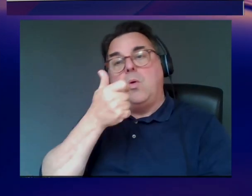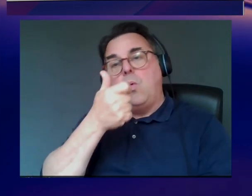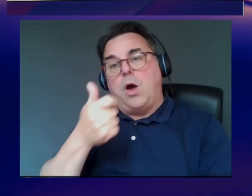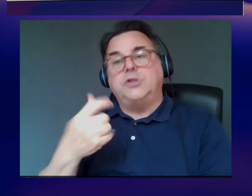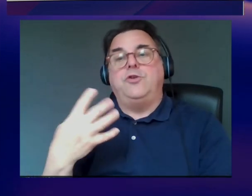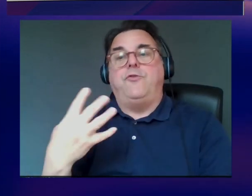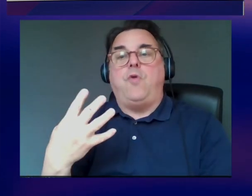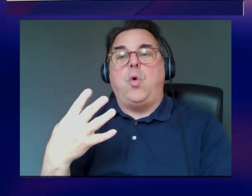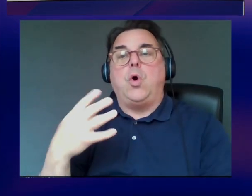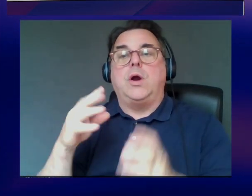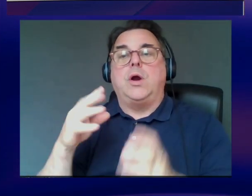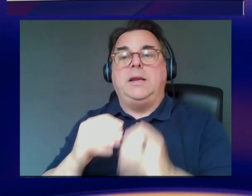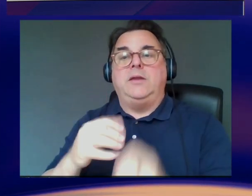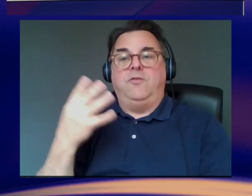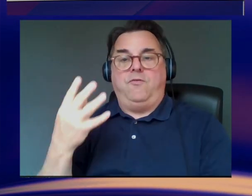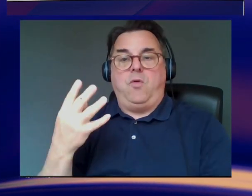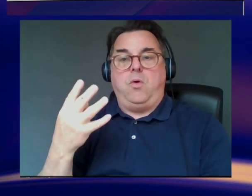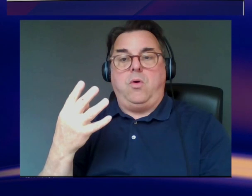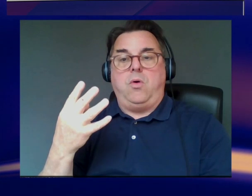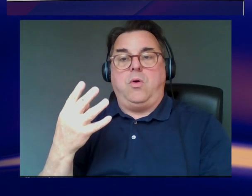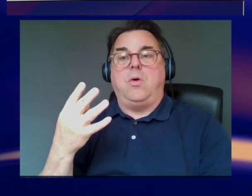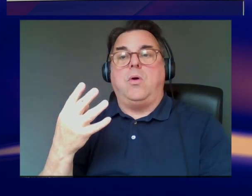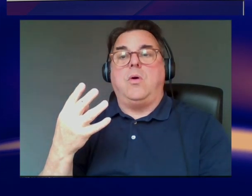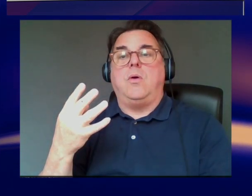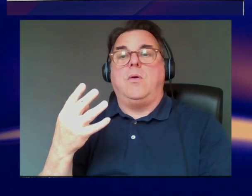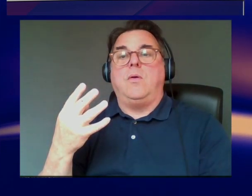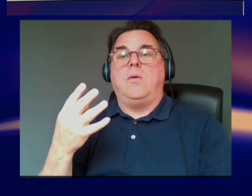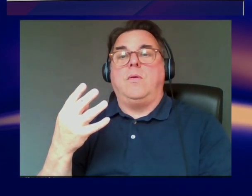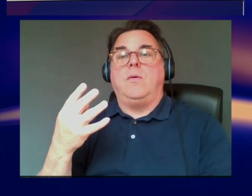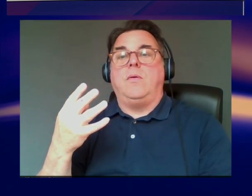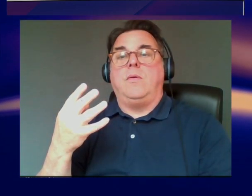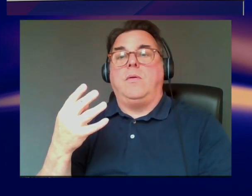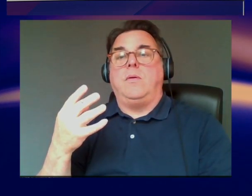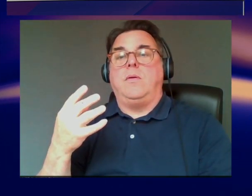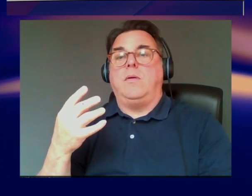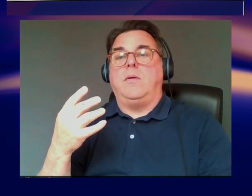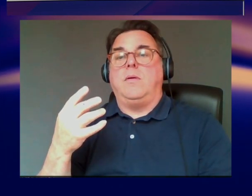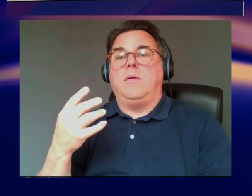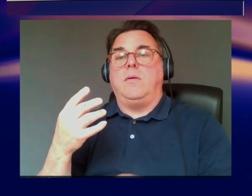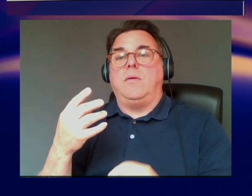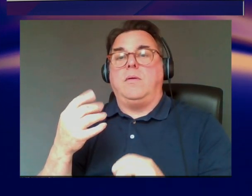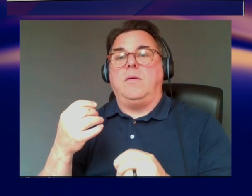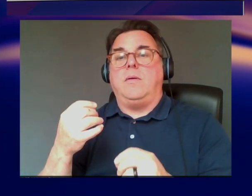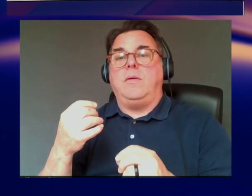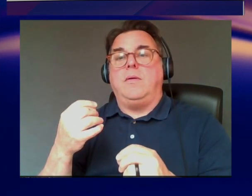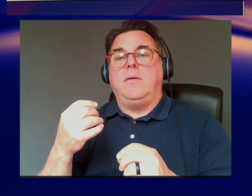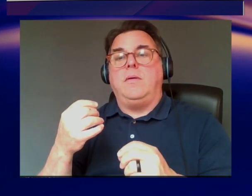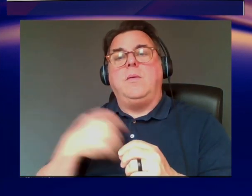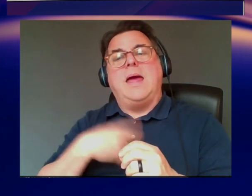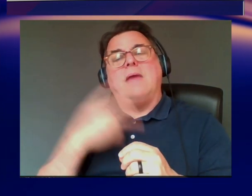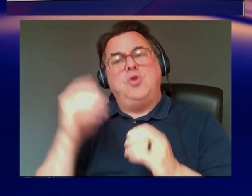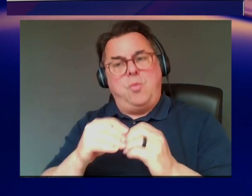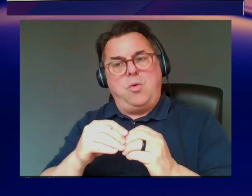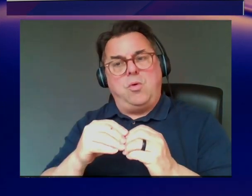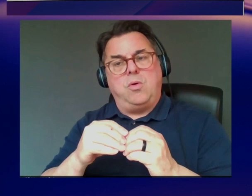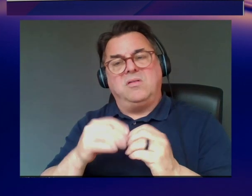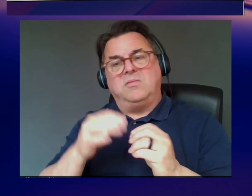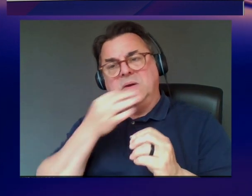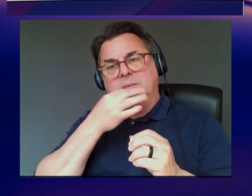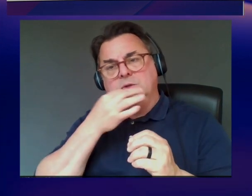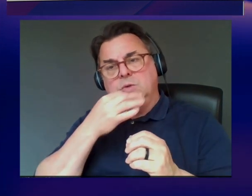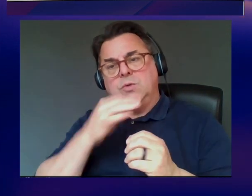at the end of this too, based off the you could. content that you're teaching me, right? Absolutely, yeah. Okay. So as part of this, as part of the Power Hour, we have our